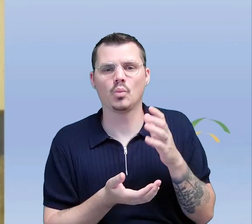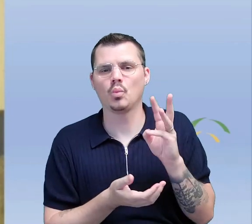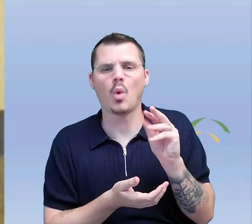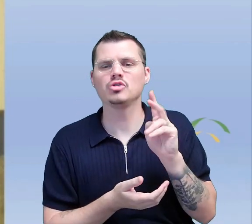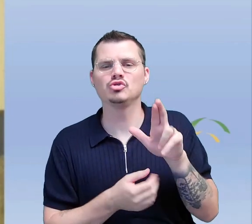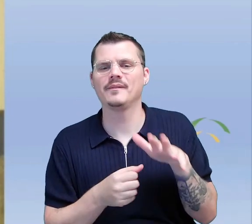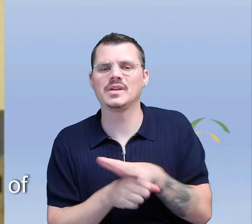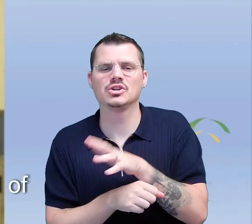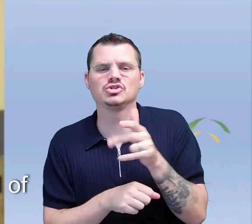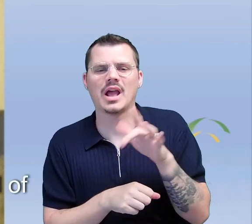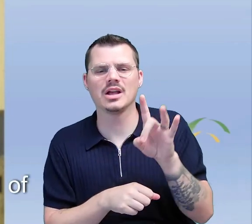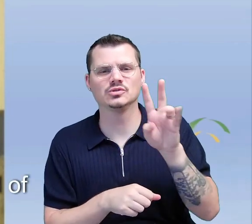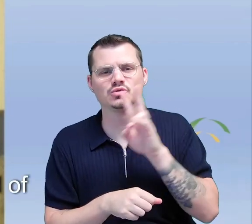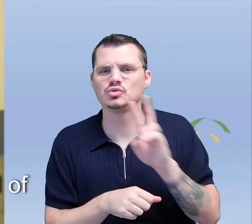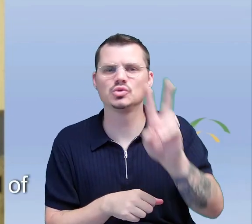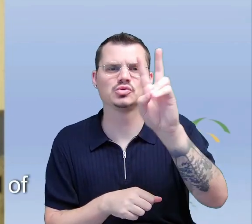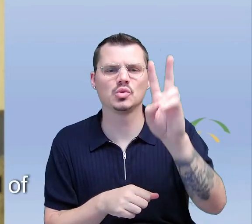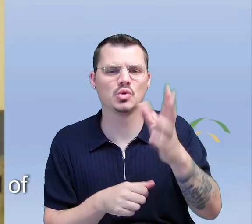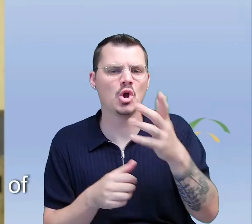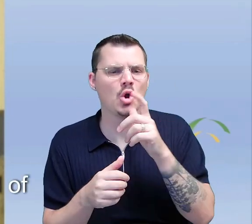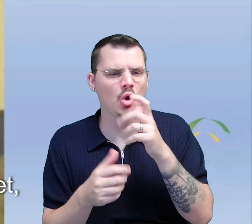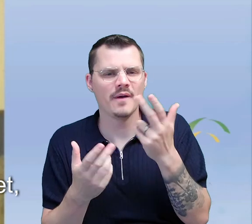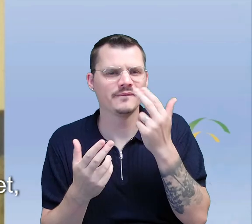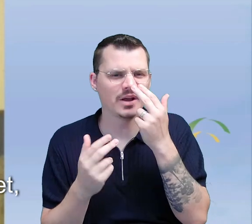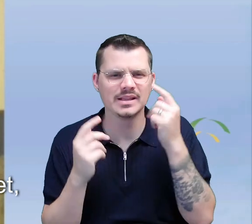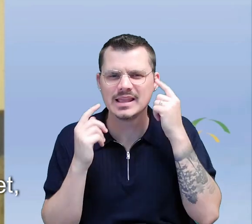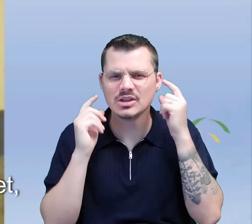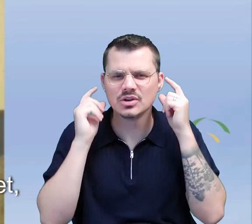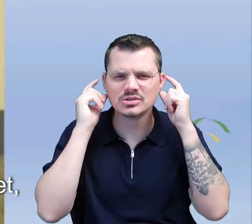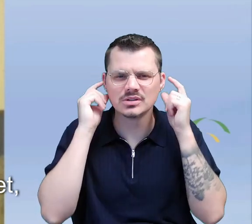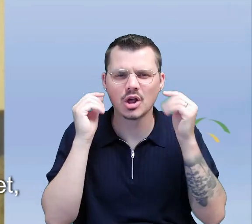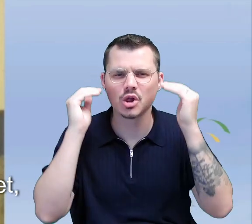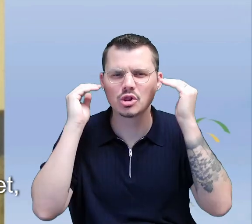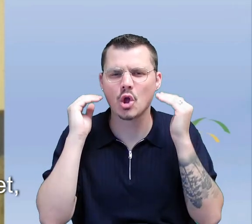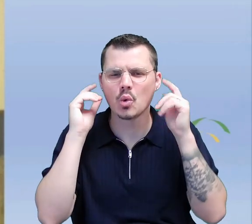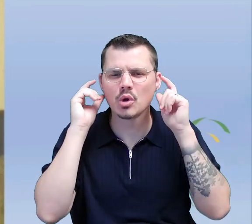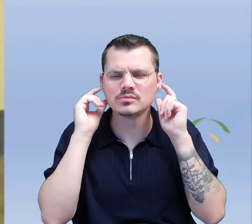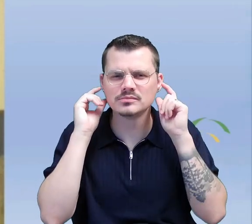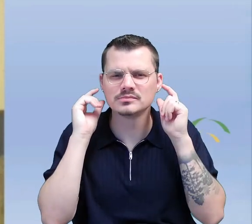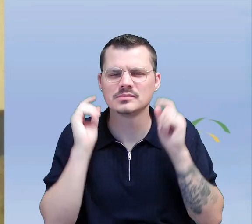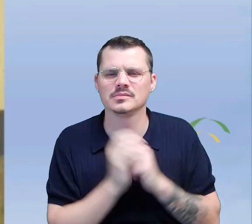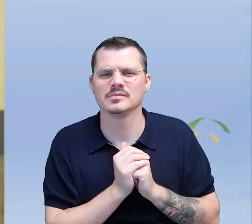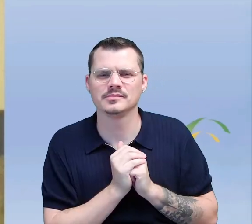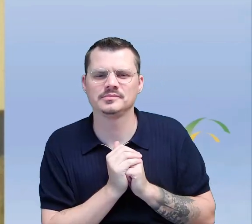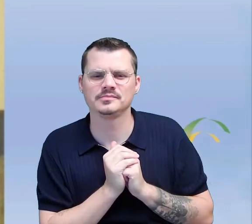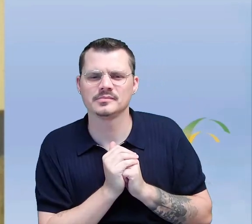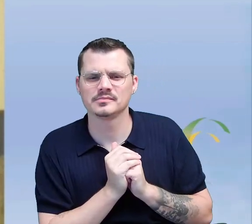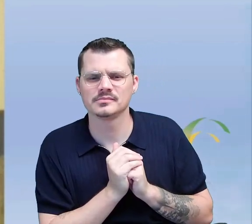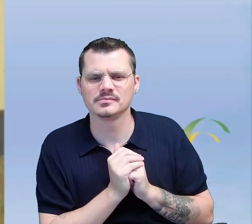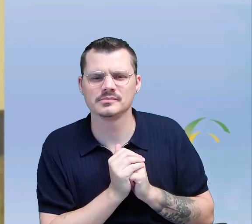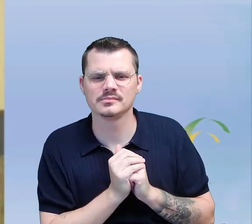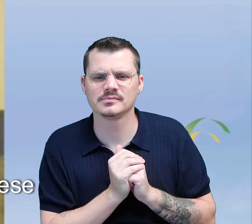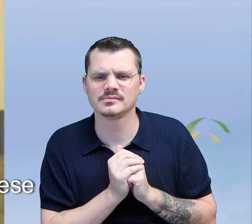wonder-filled child, about 2 years old, kind of funny-looking ears, a little bit low set, tilted backwards,